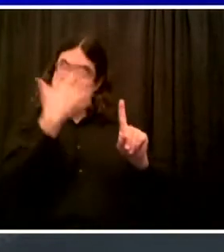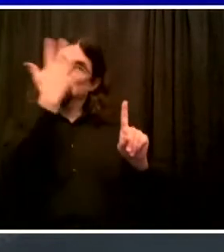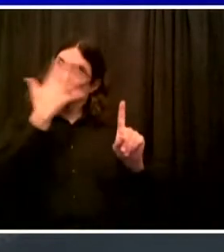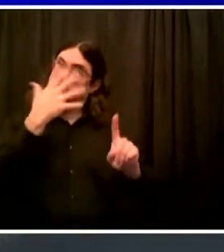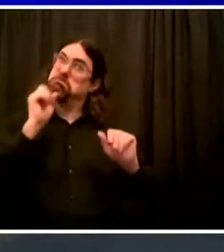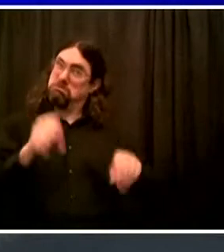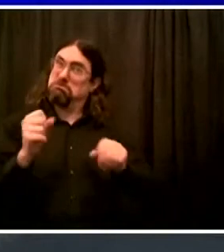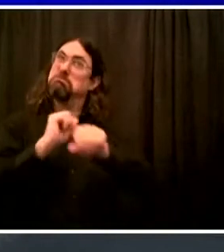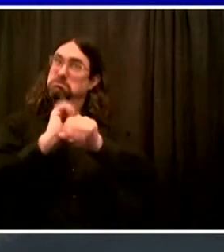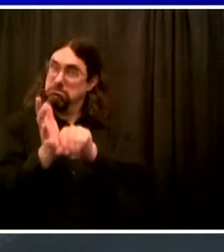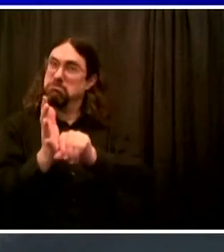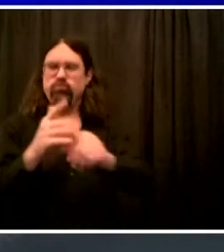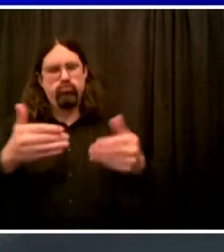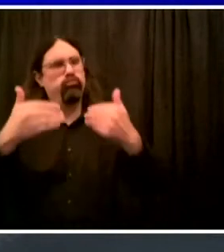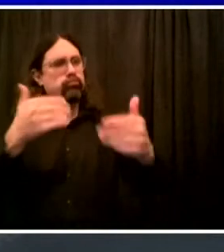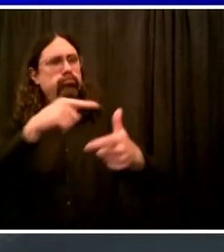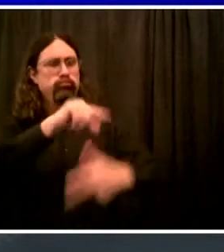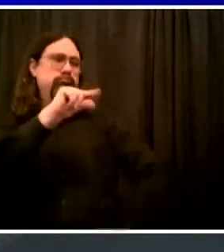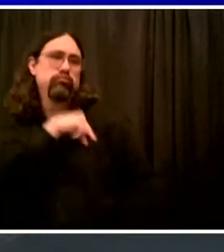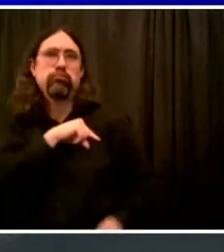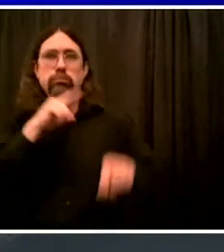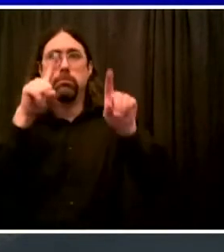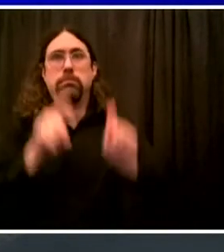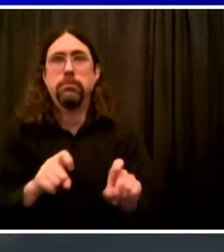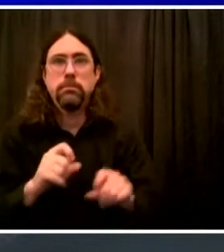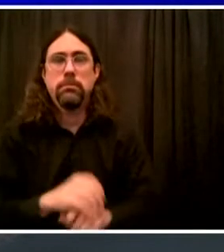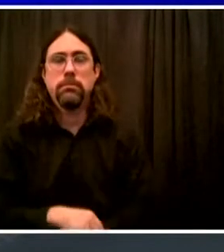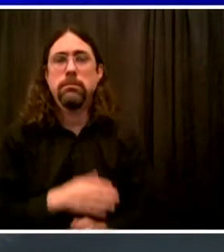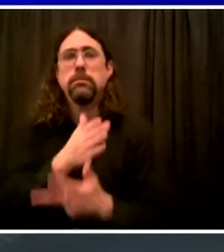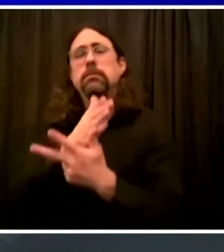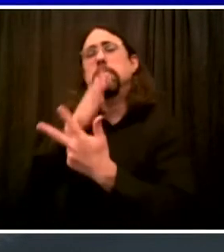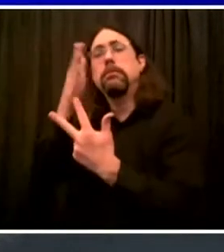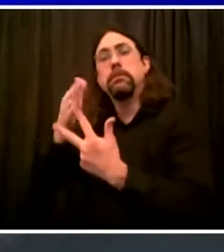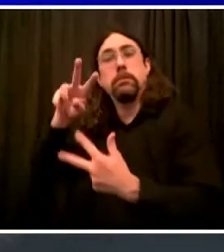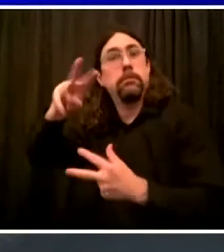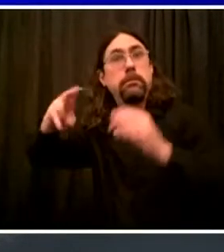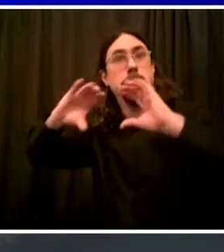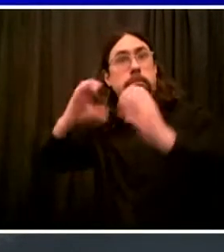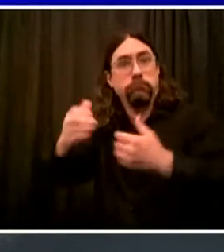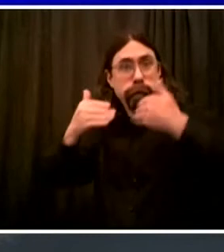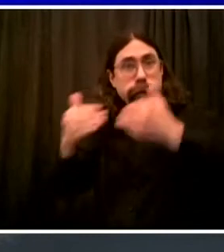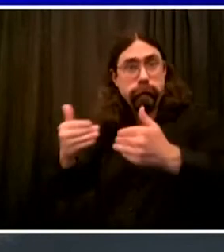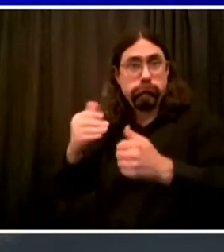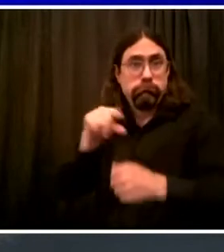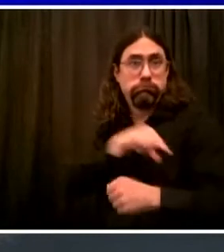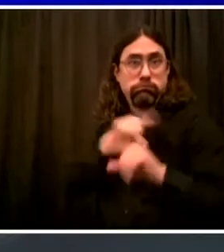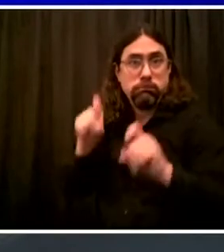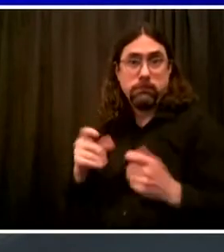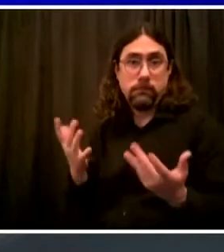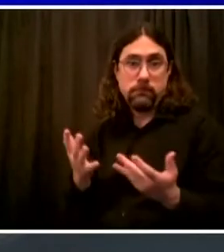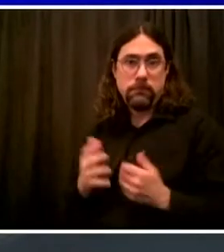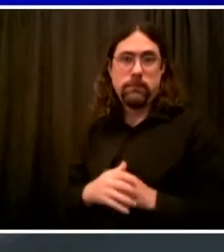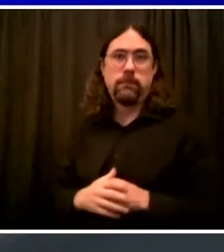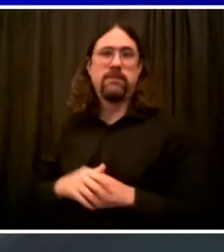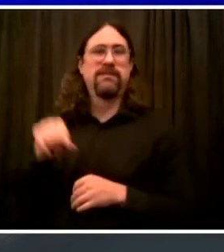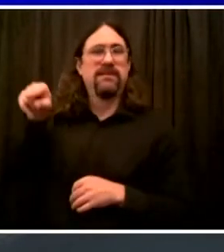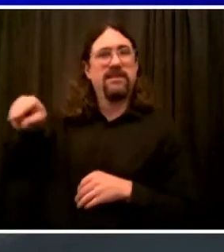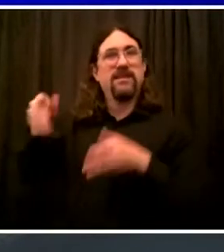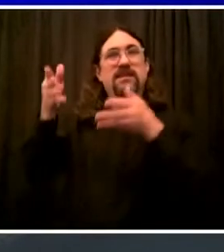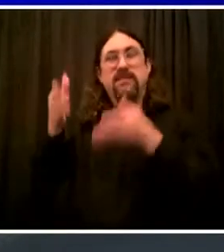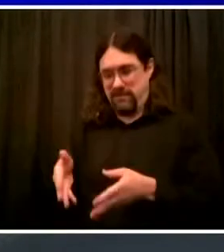Second group, anyone who's in close contact with a confirmed COVID-19 patient. Now, this is the work that the Test and Trace Initiative will be